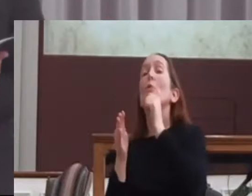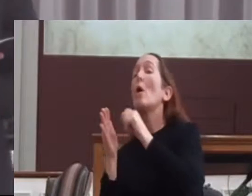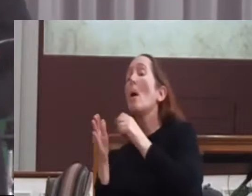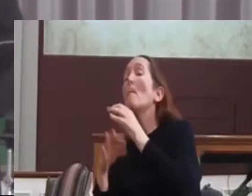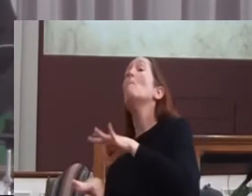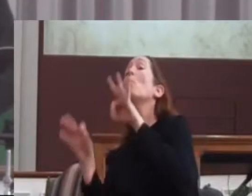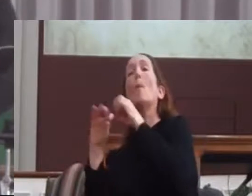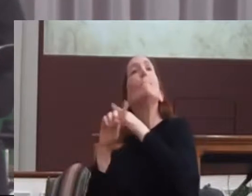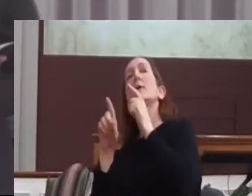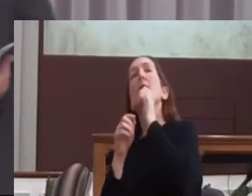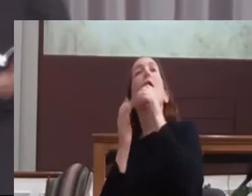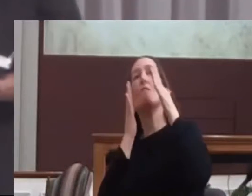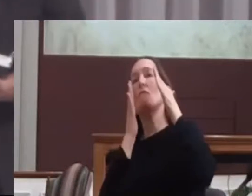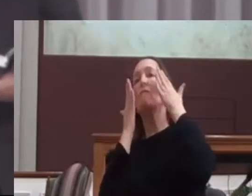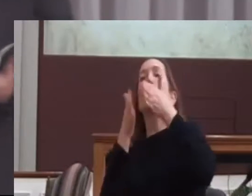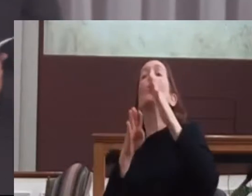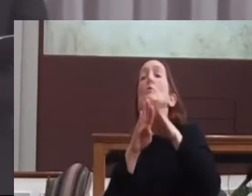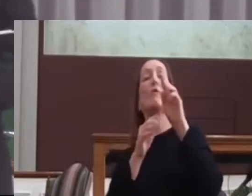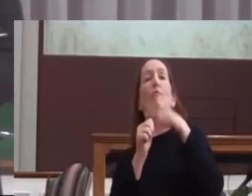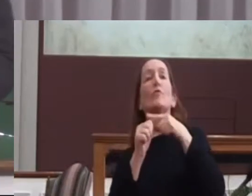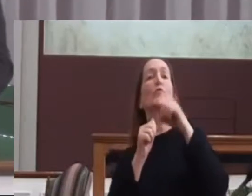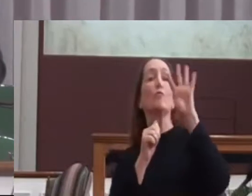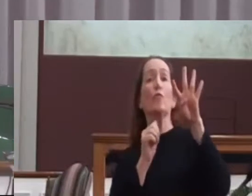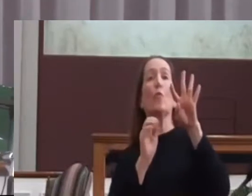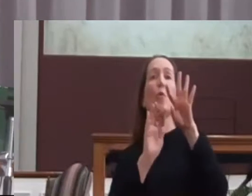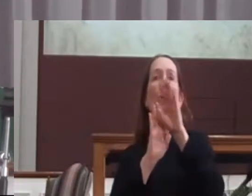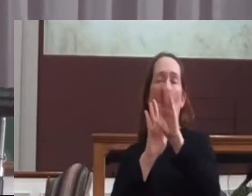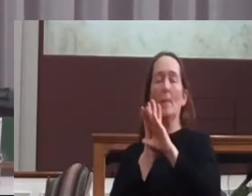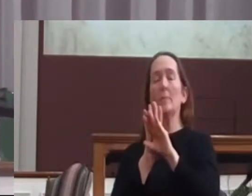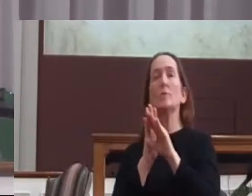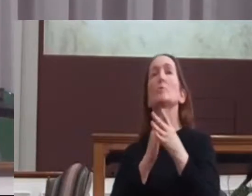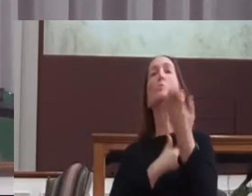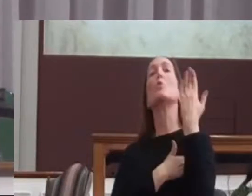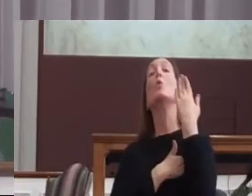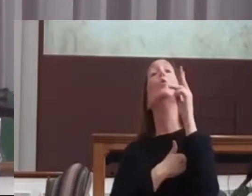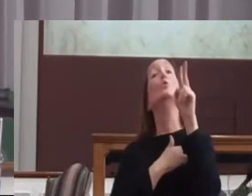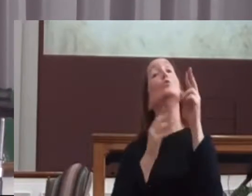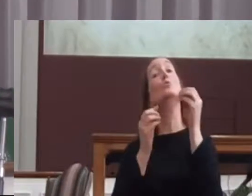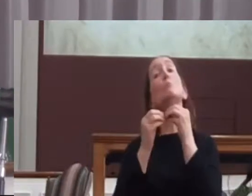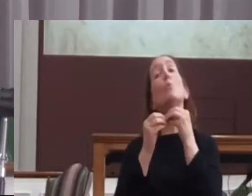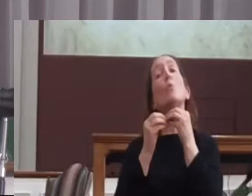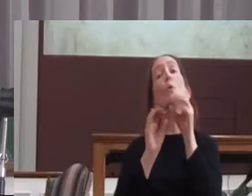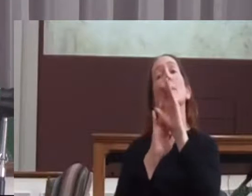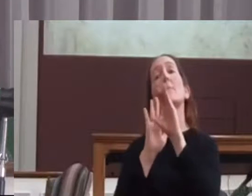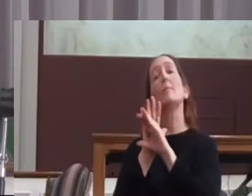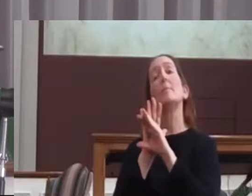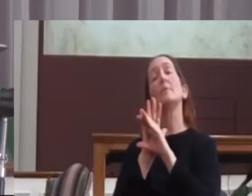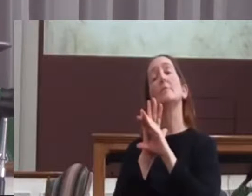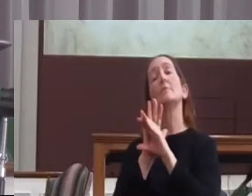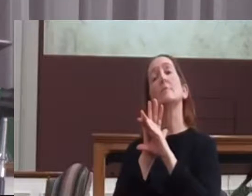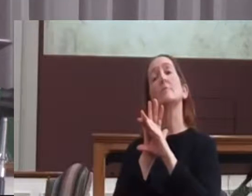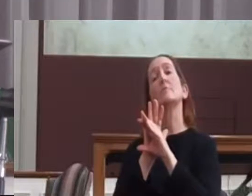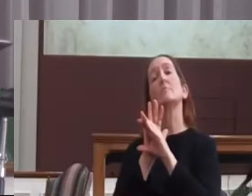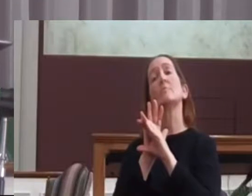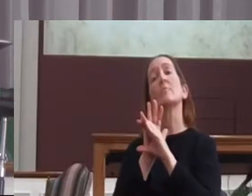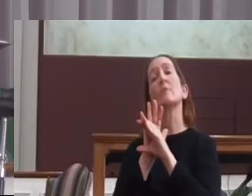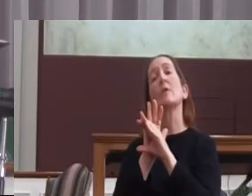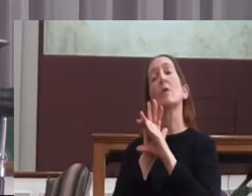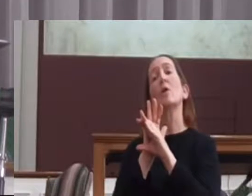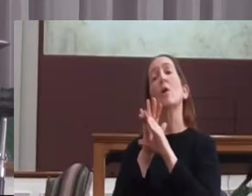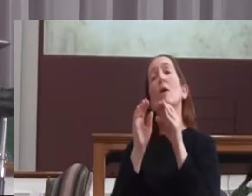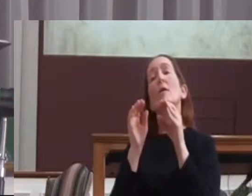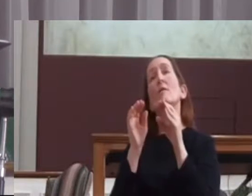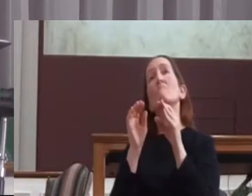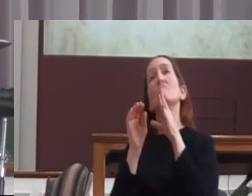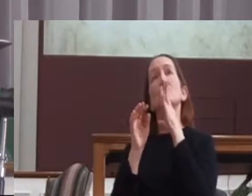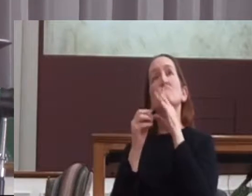important, but that's not our focus this morning. 2 more of the commandments deal with an